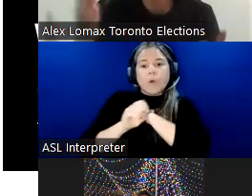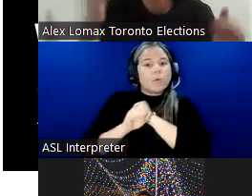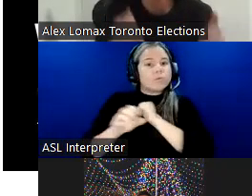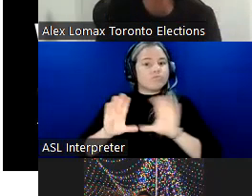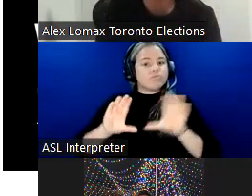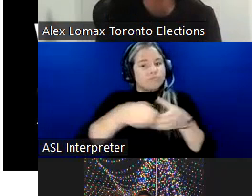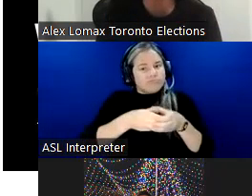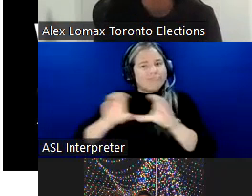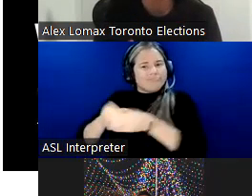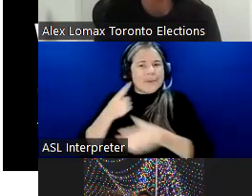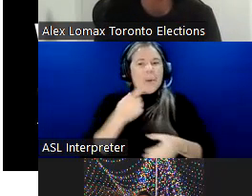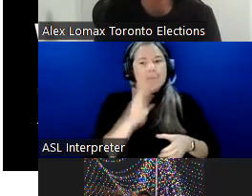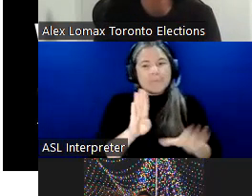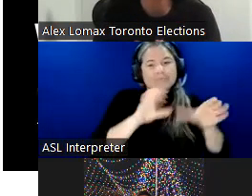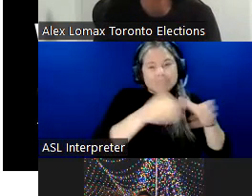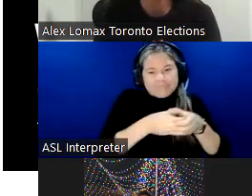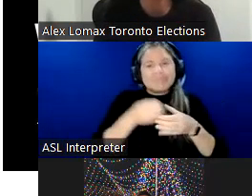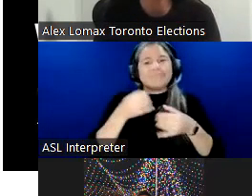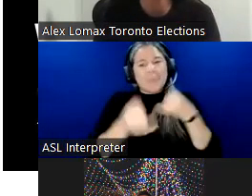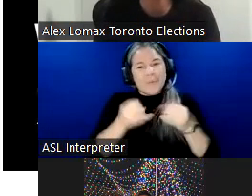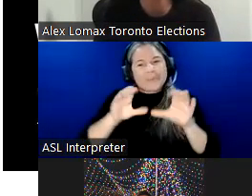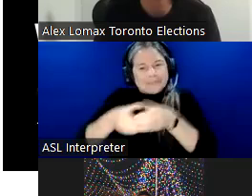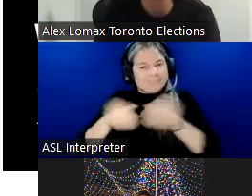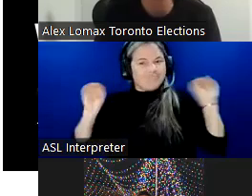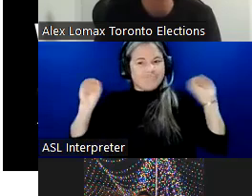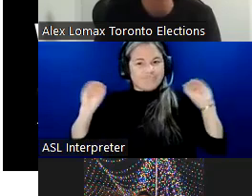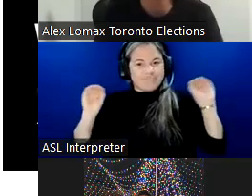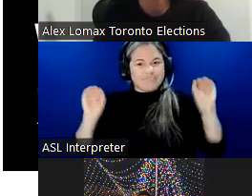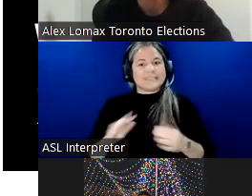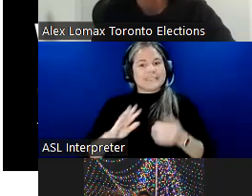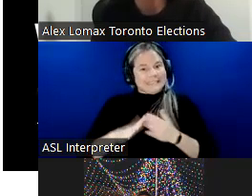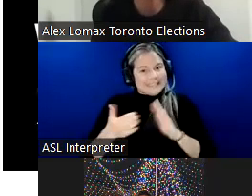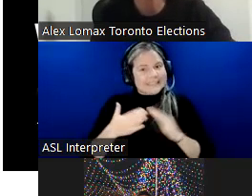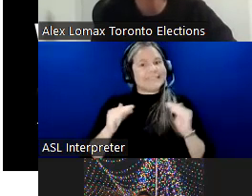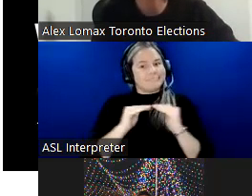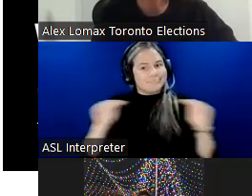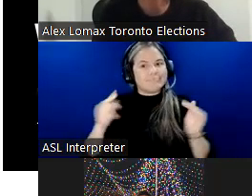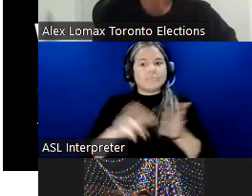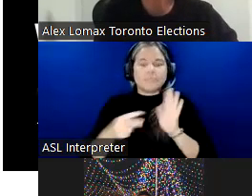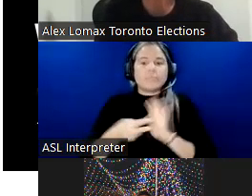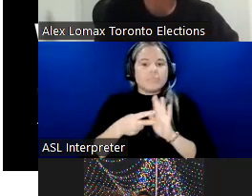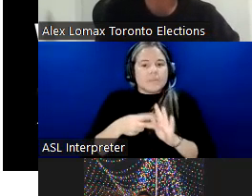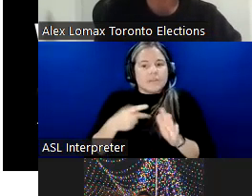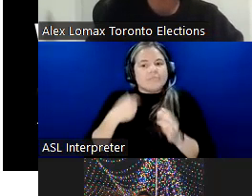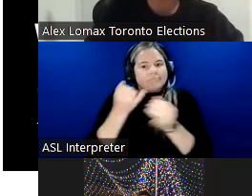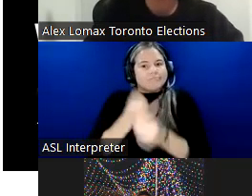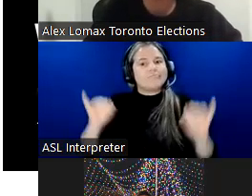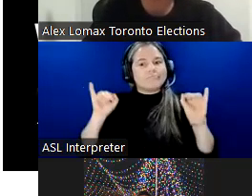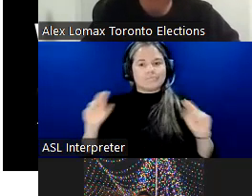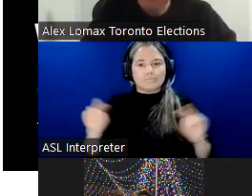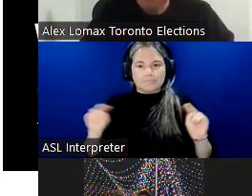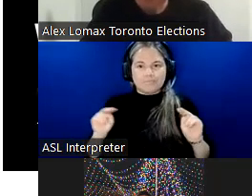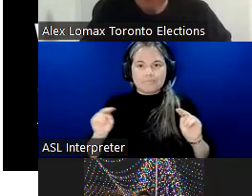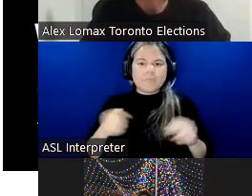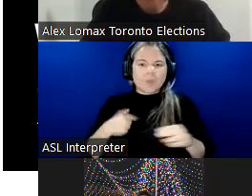receive it. It will just be names of people. So people really need to do their research when it comes to candidates that will be standing in their